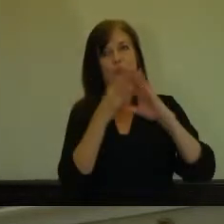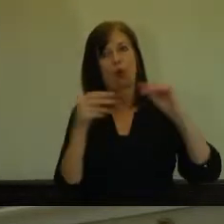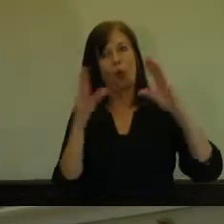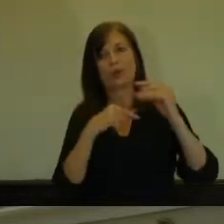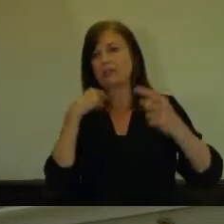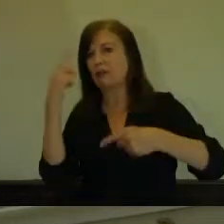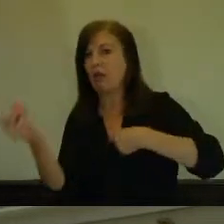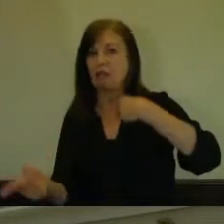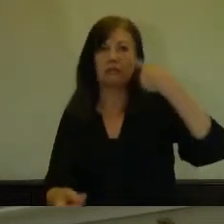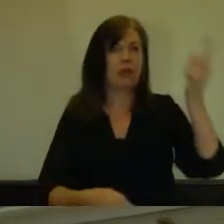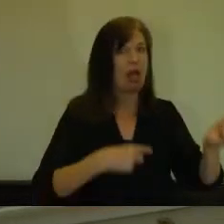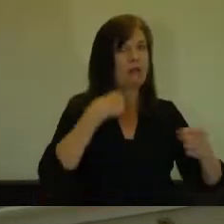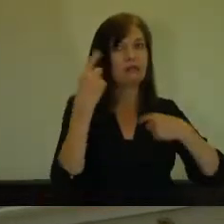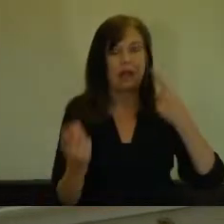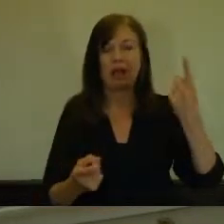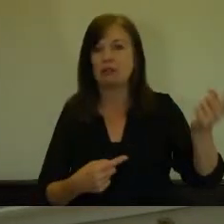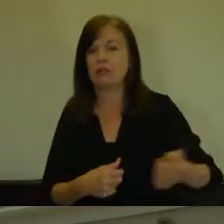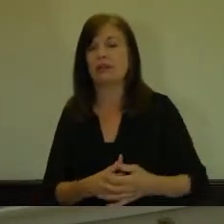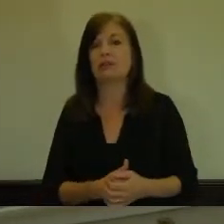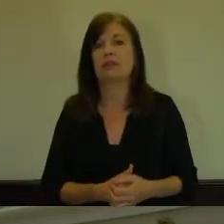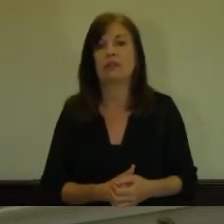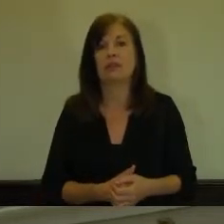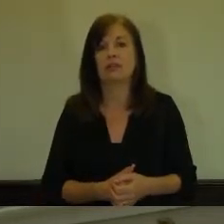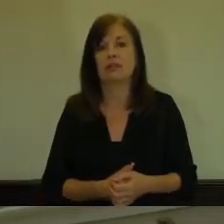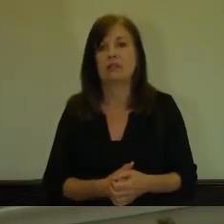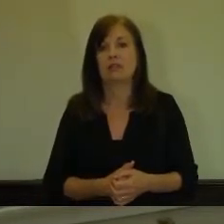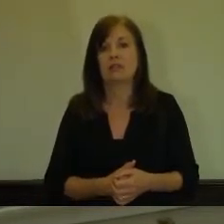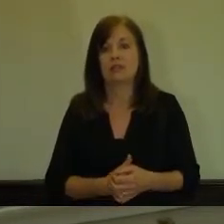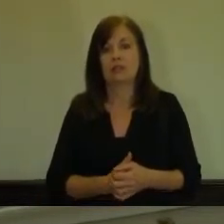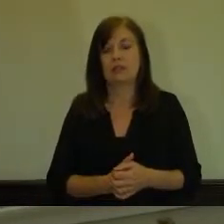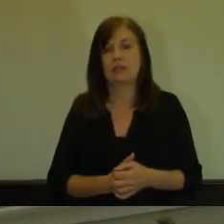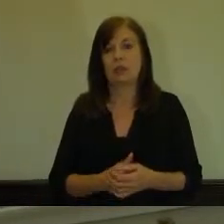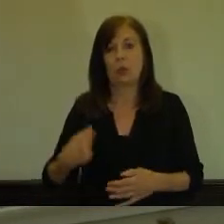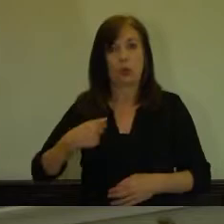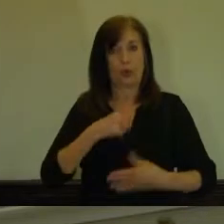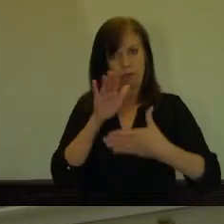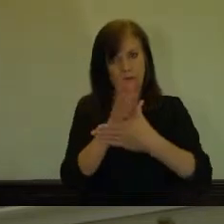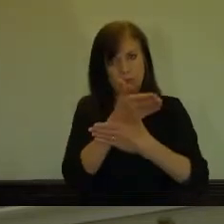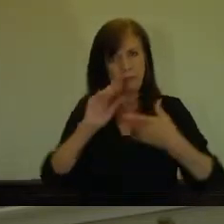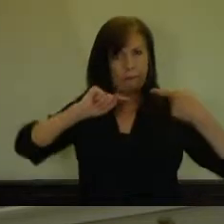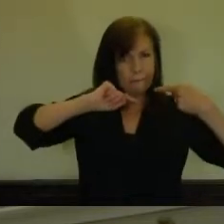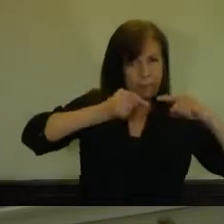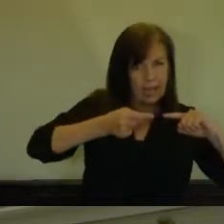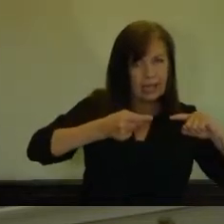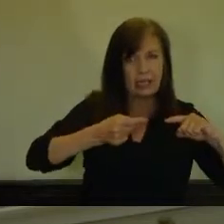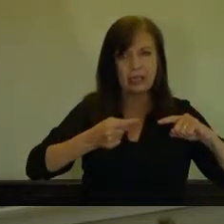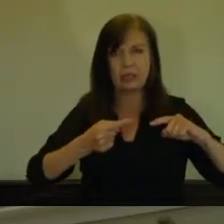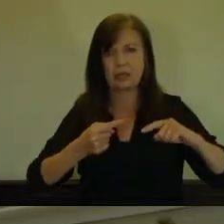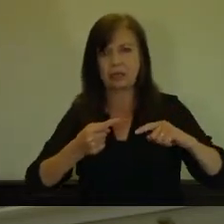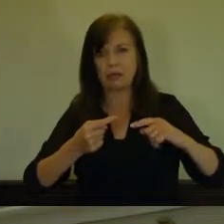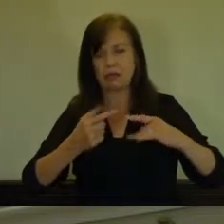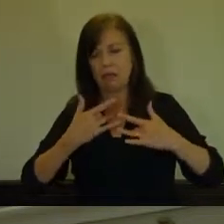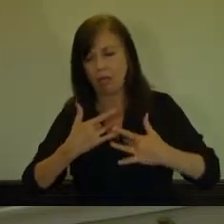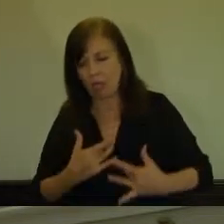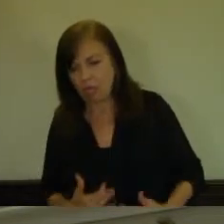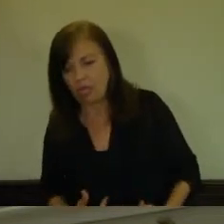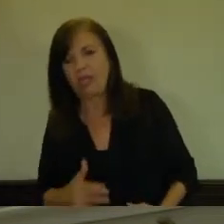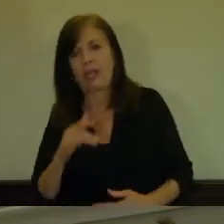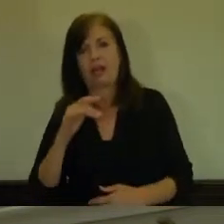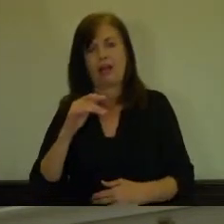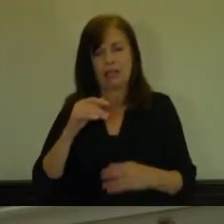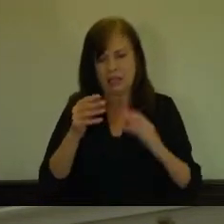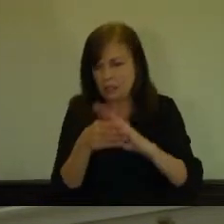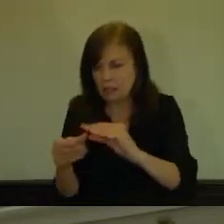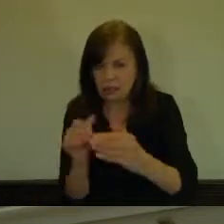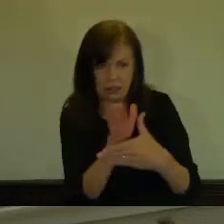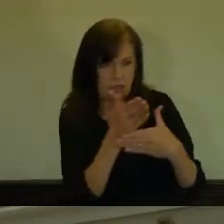tell and the narratives that we hold. It's the pain and our deepest wells of where power lies